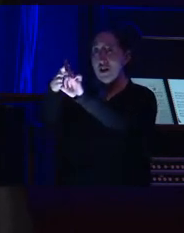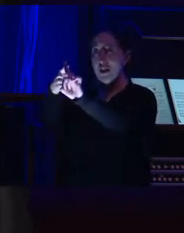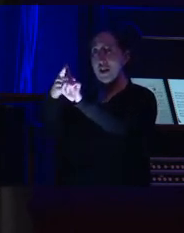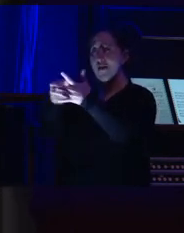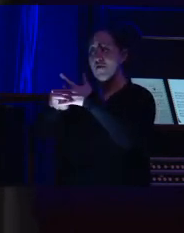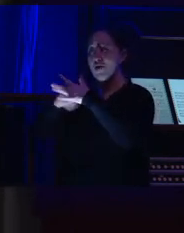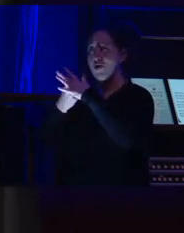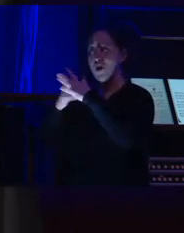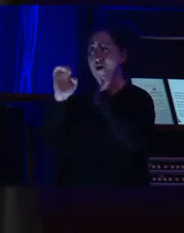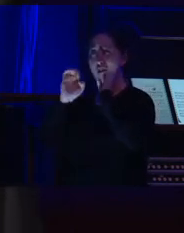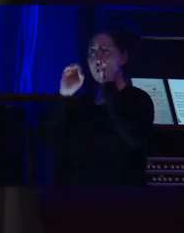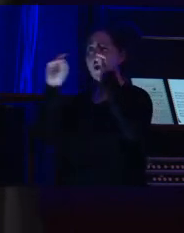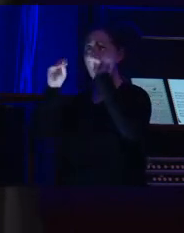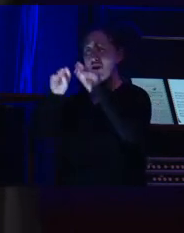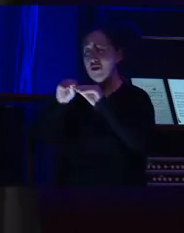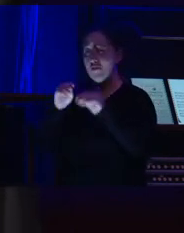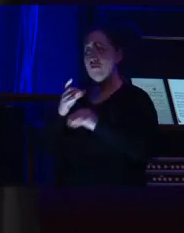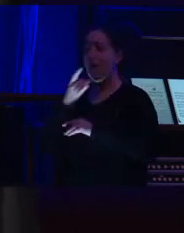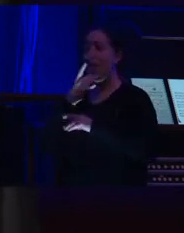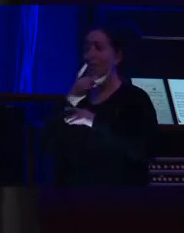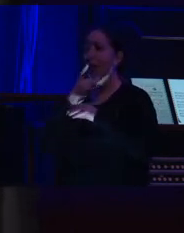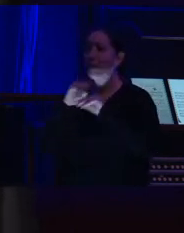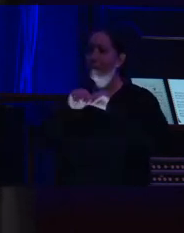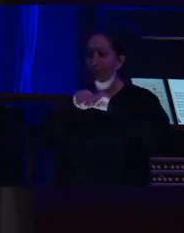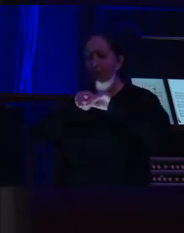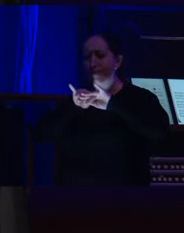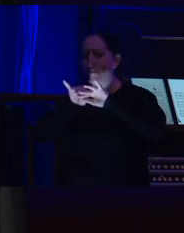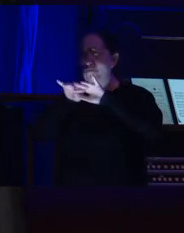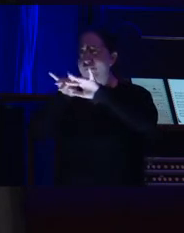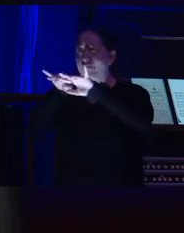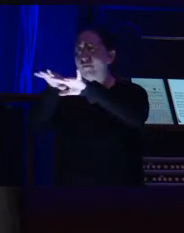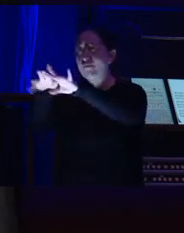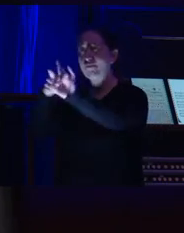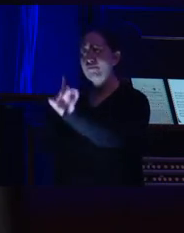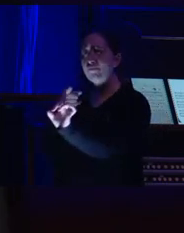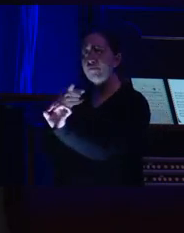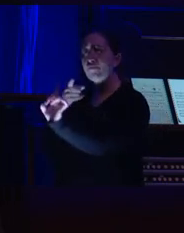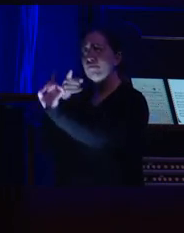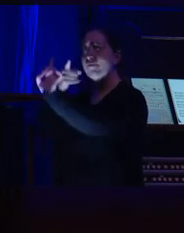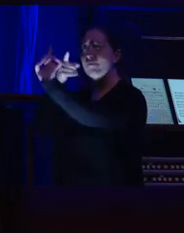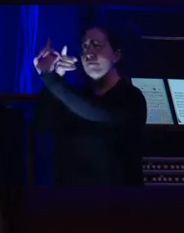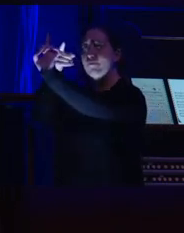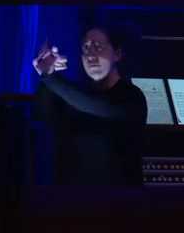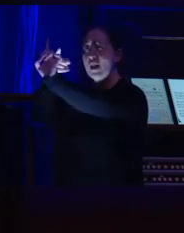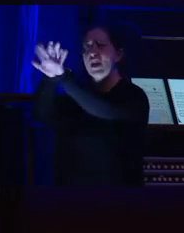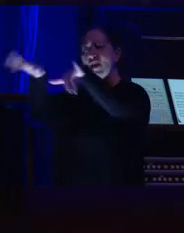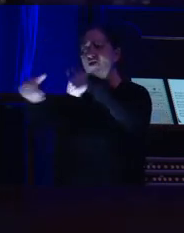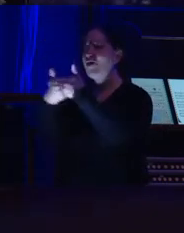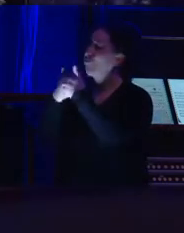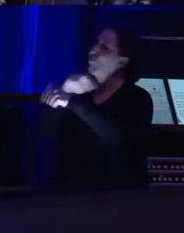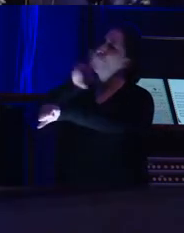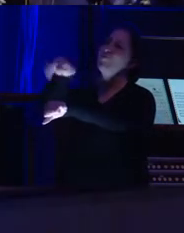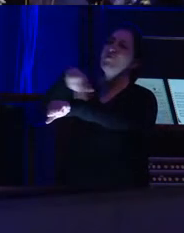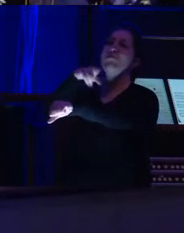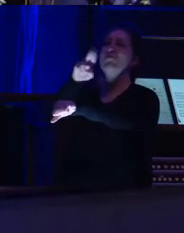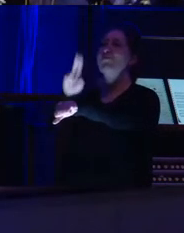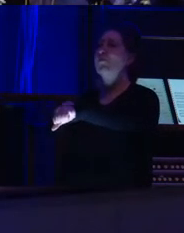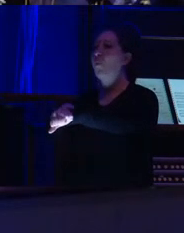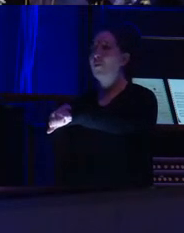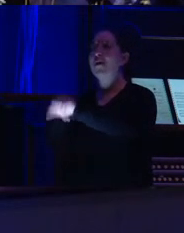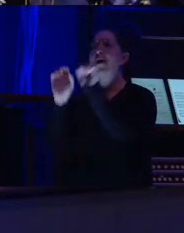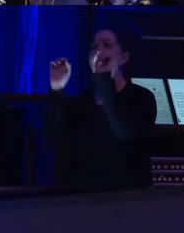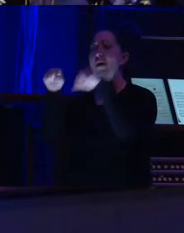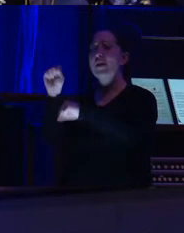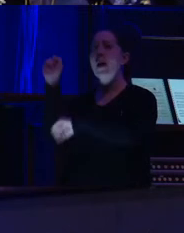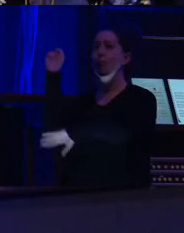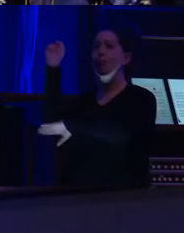education that shines a light on our path forward. Yes, challenges will come, and they can be overcome